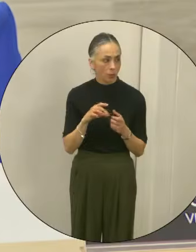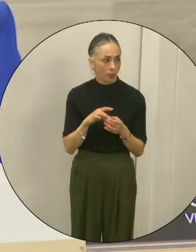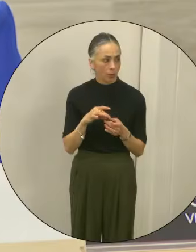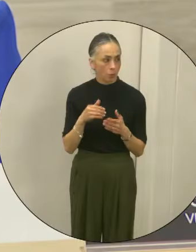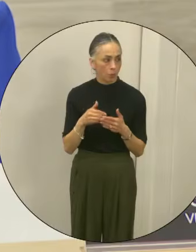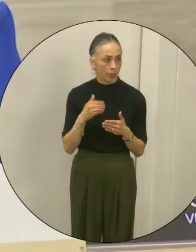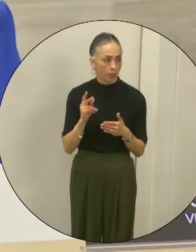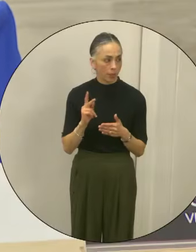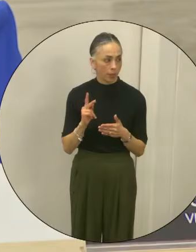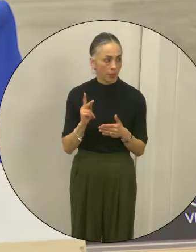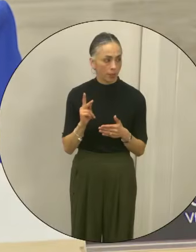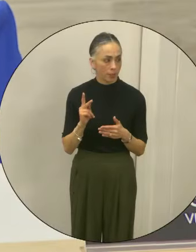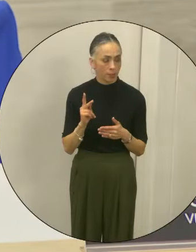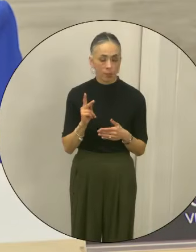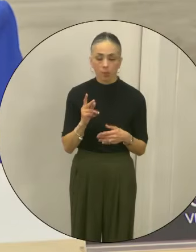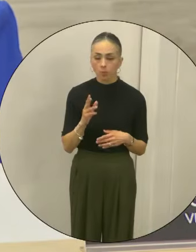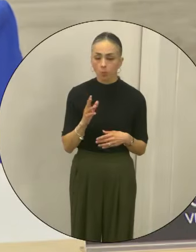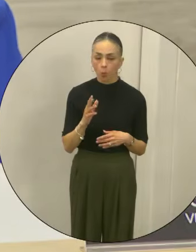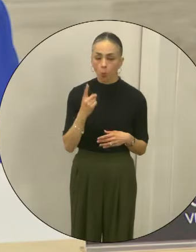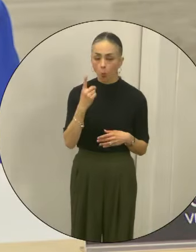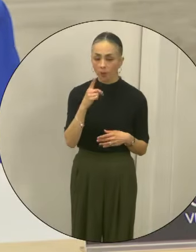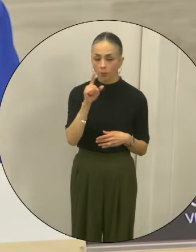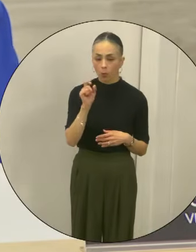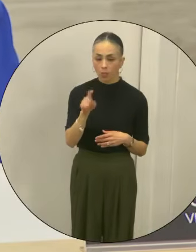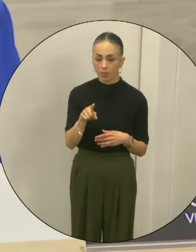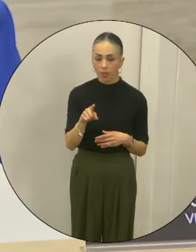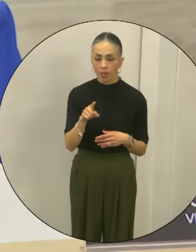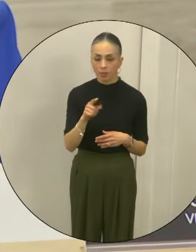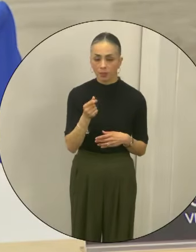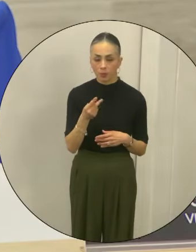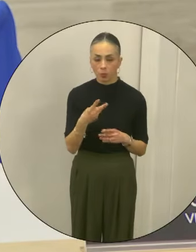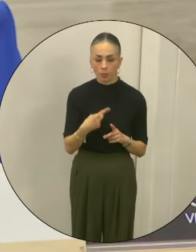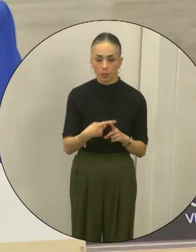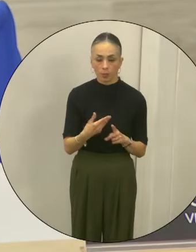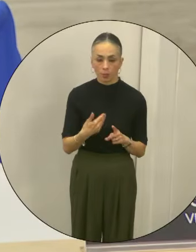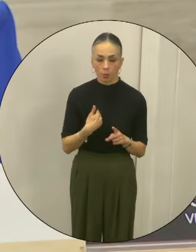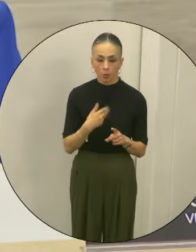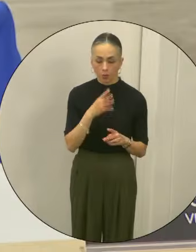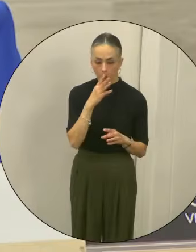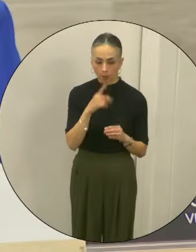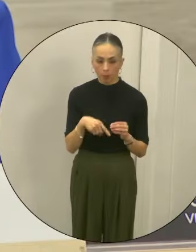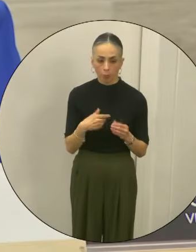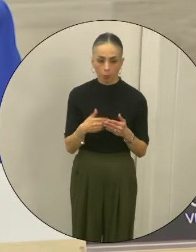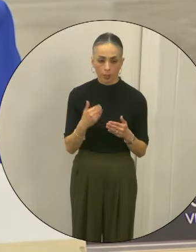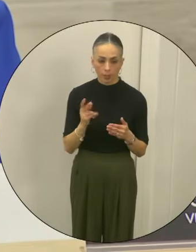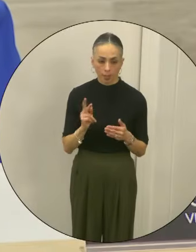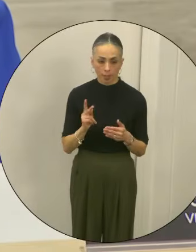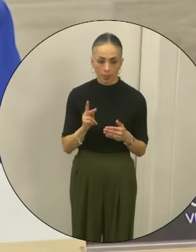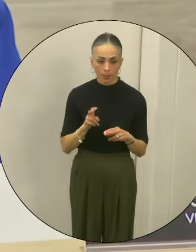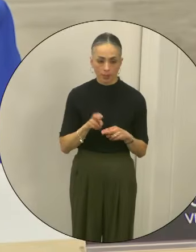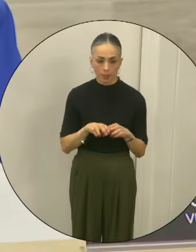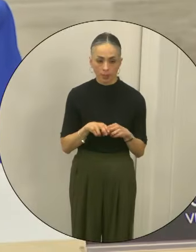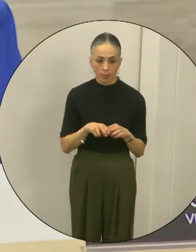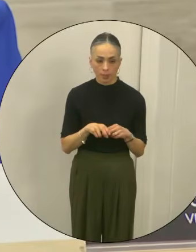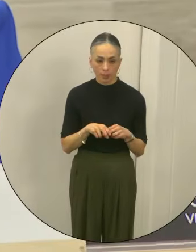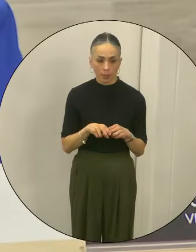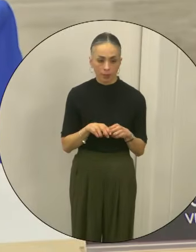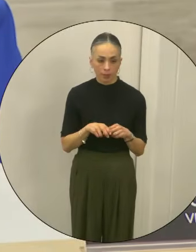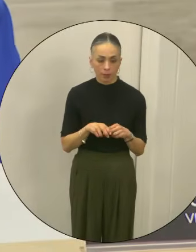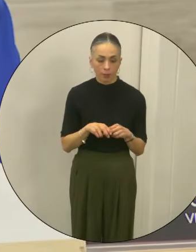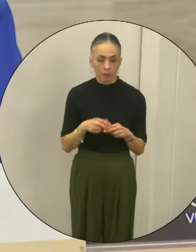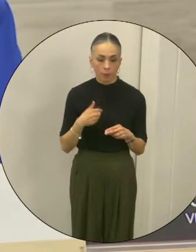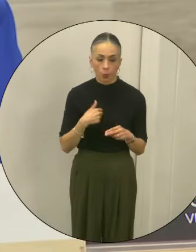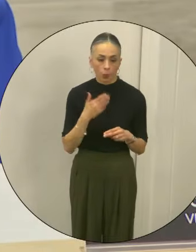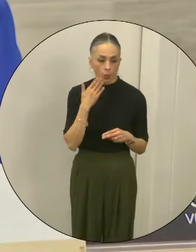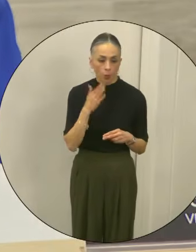pre-K. So one of the questions I asked a couple of months ago when we were talking about pre-K seats is that we don't